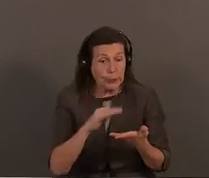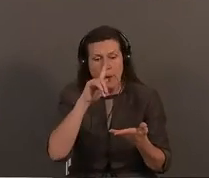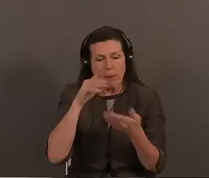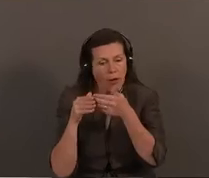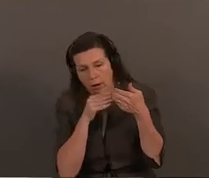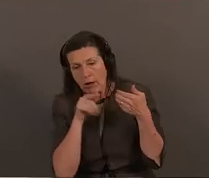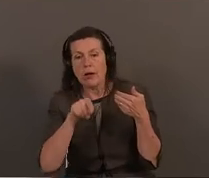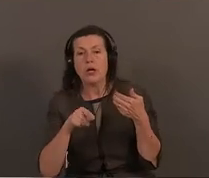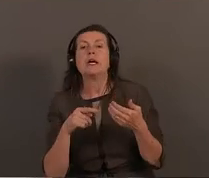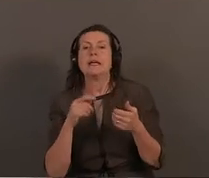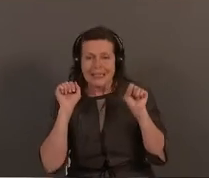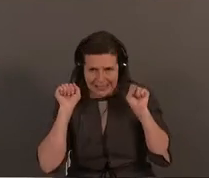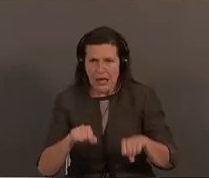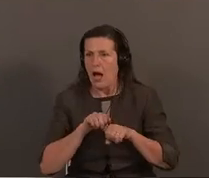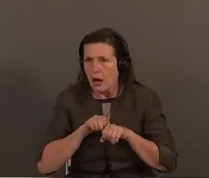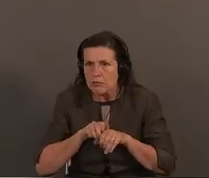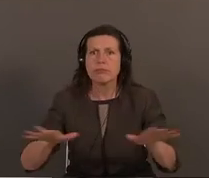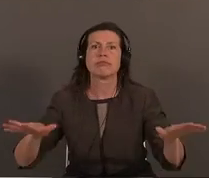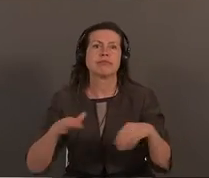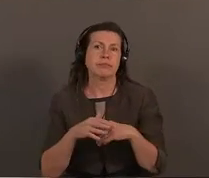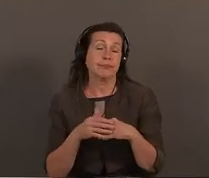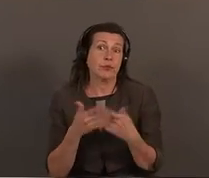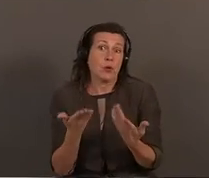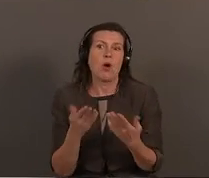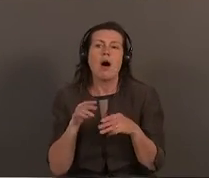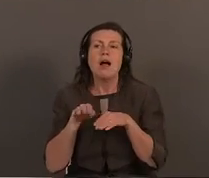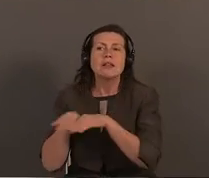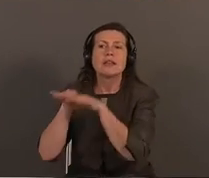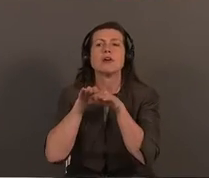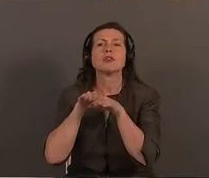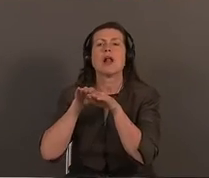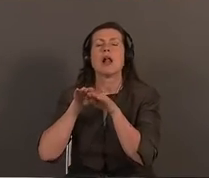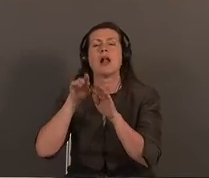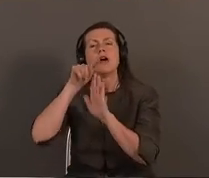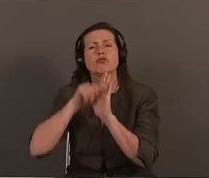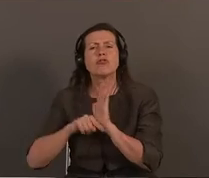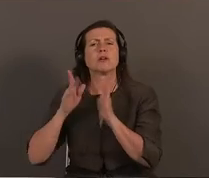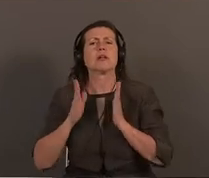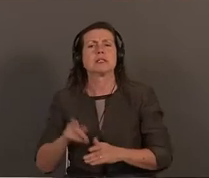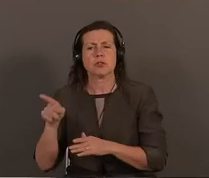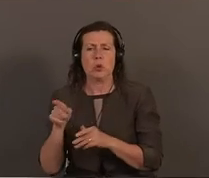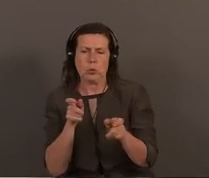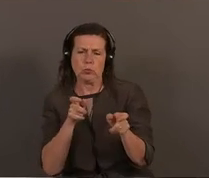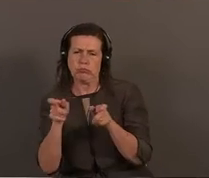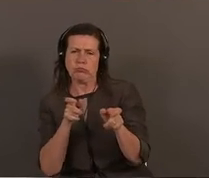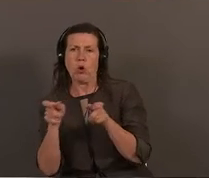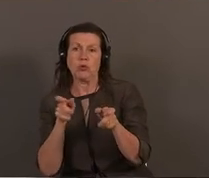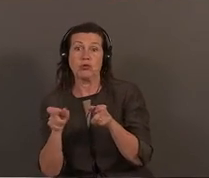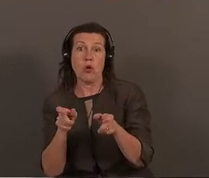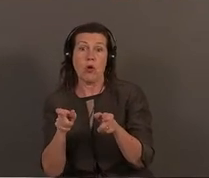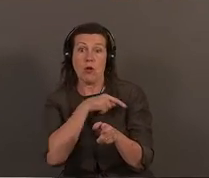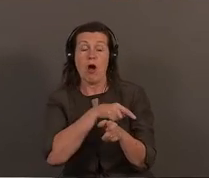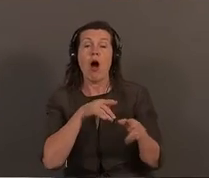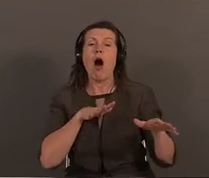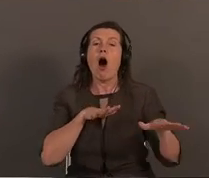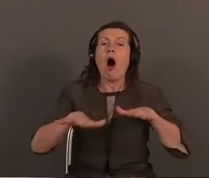experiencing today. So concretely, national regulators in every country are controlling the retail offer of the